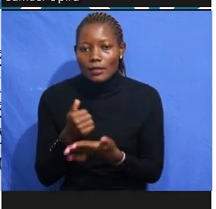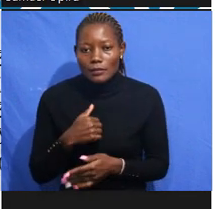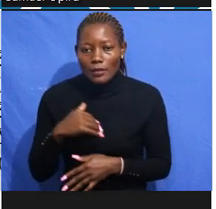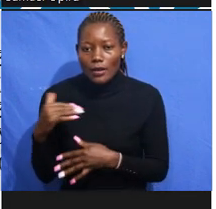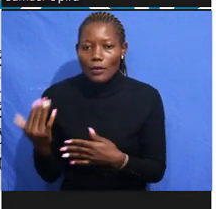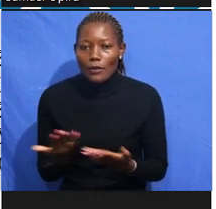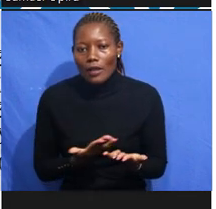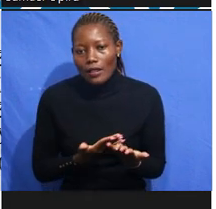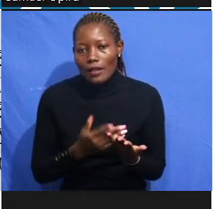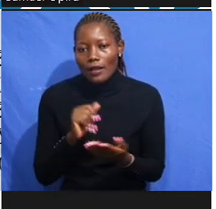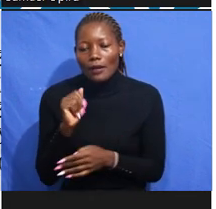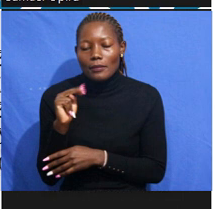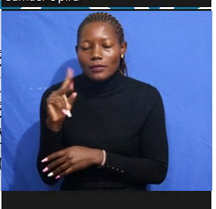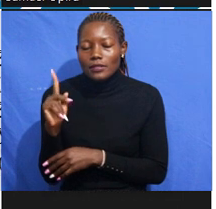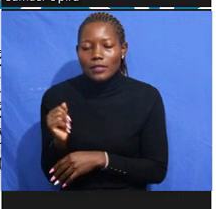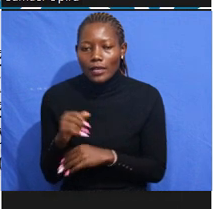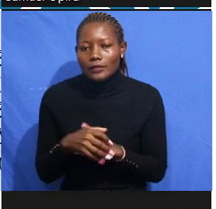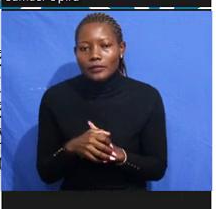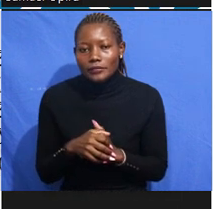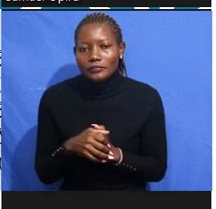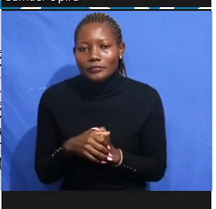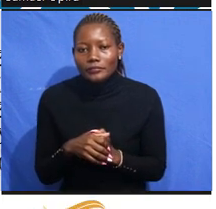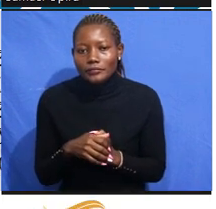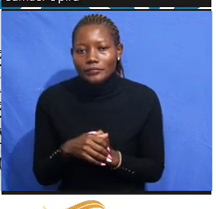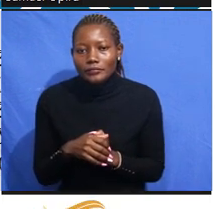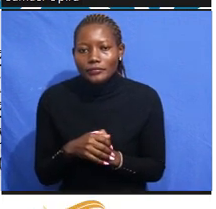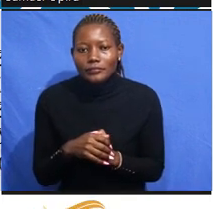welcome Mr. Tank to take us through. Thank you.